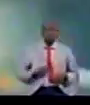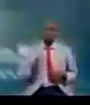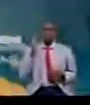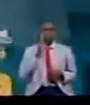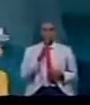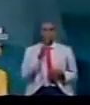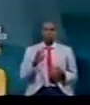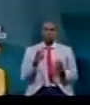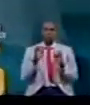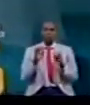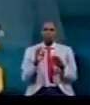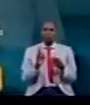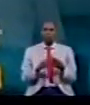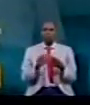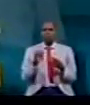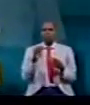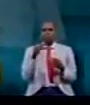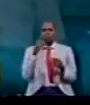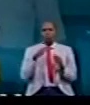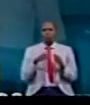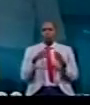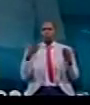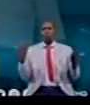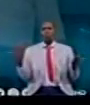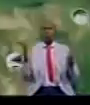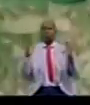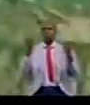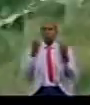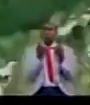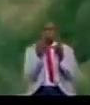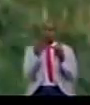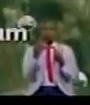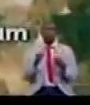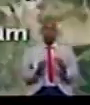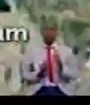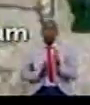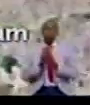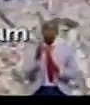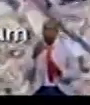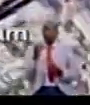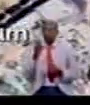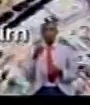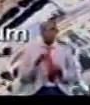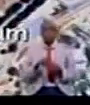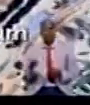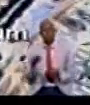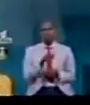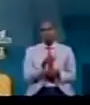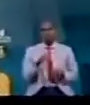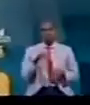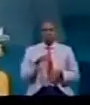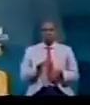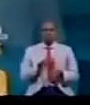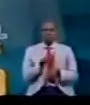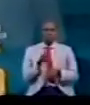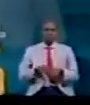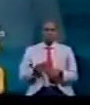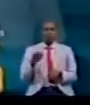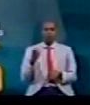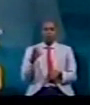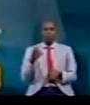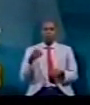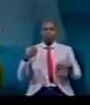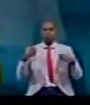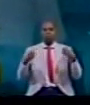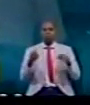have prayed. Amen. Yeah. Sorry, I'm hearing faintly. I don't know if we can. I'm hearing our